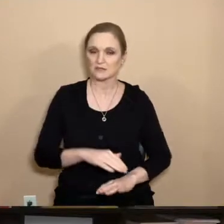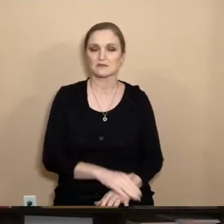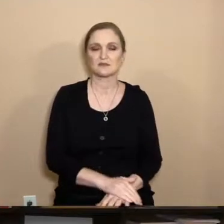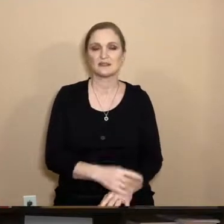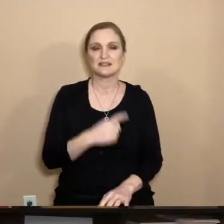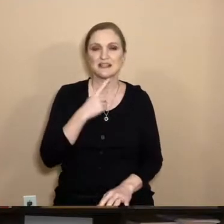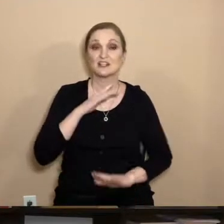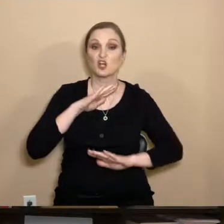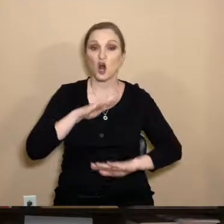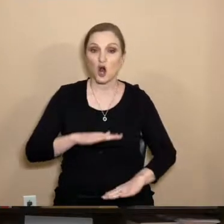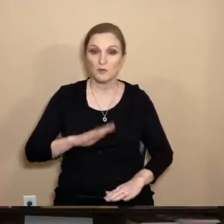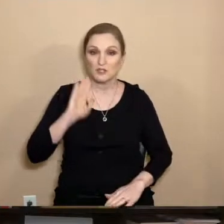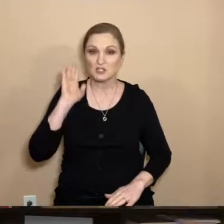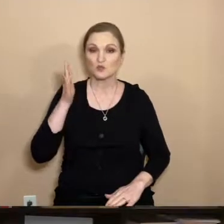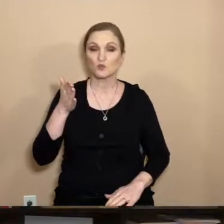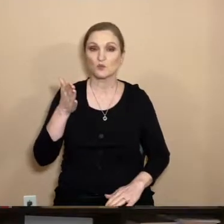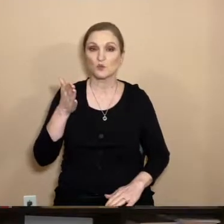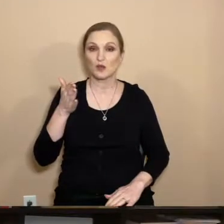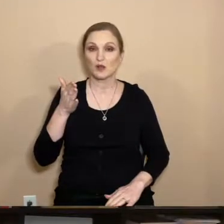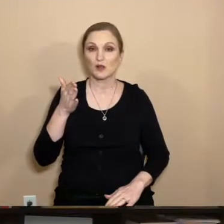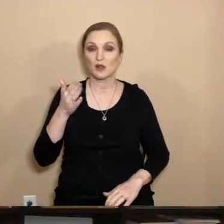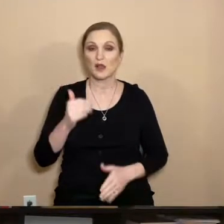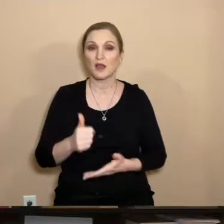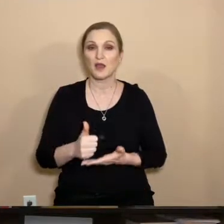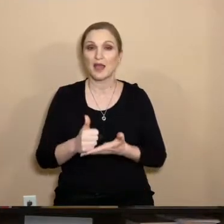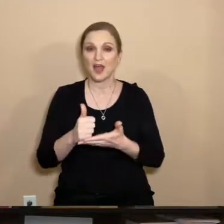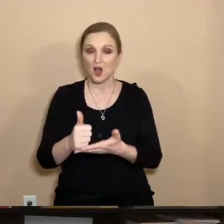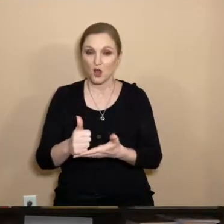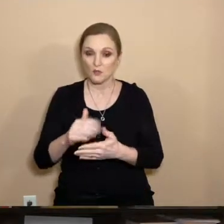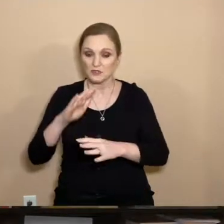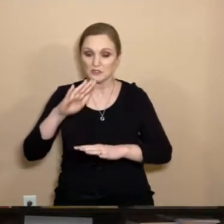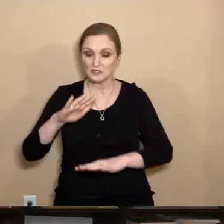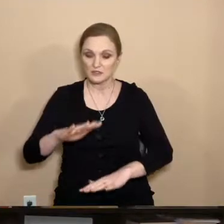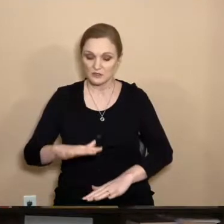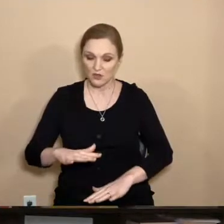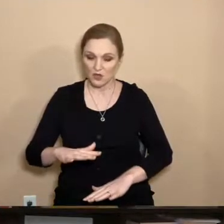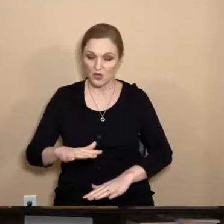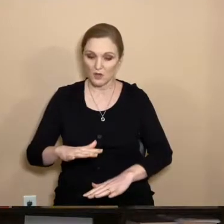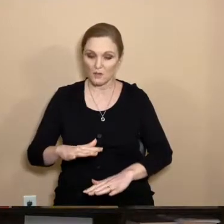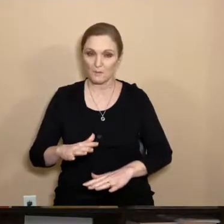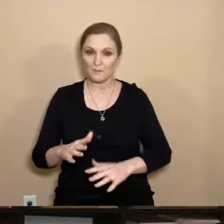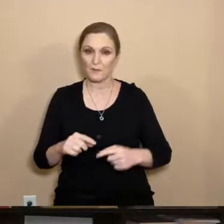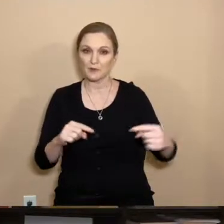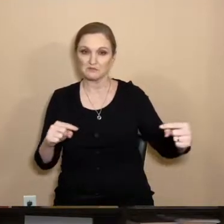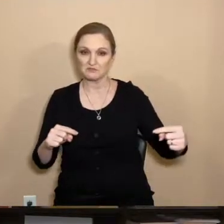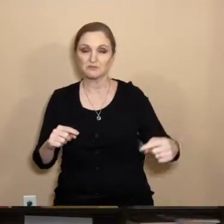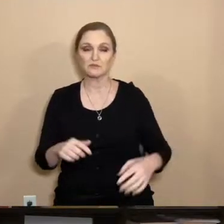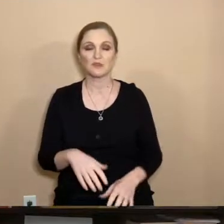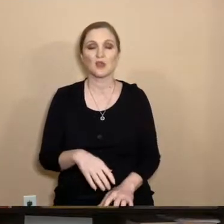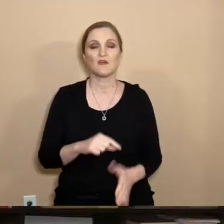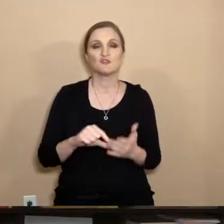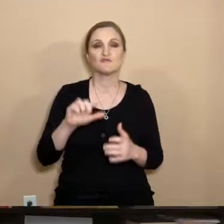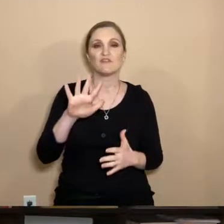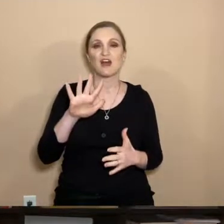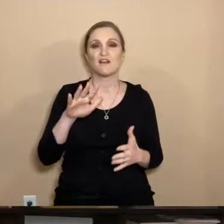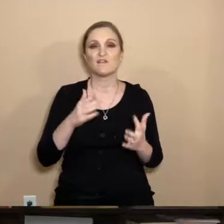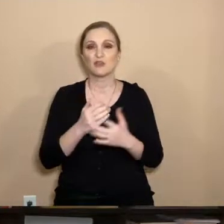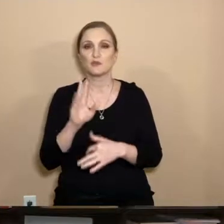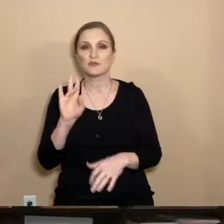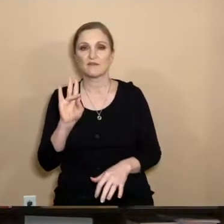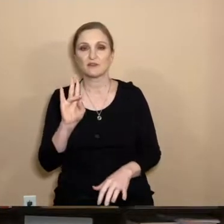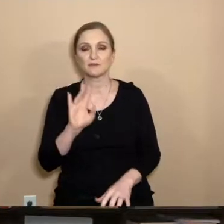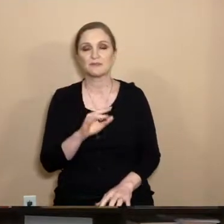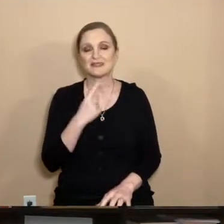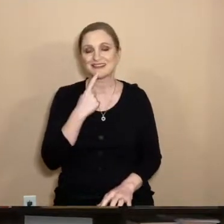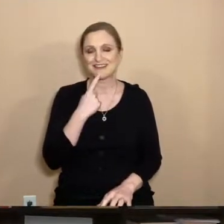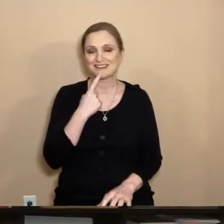he says calmness will lay great offenses to rest. Let's go down to verses 5 through 7.